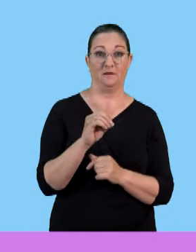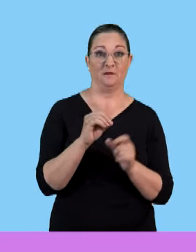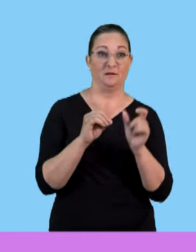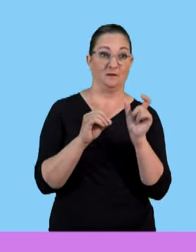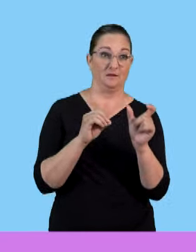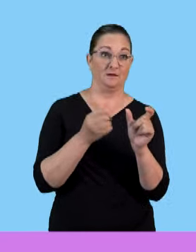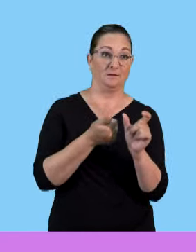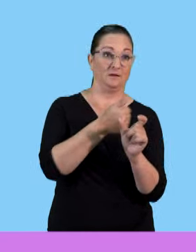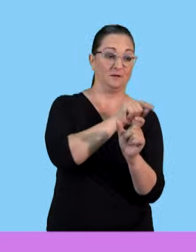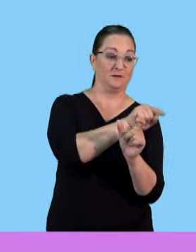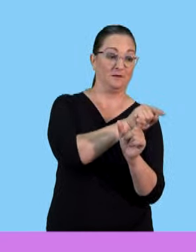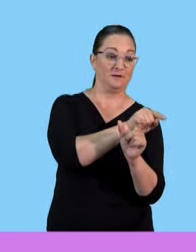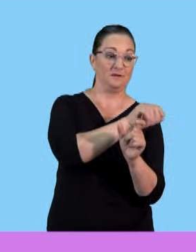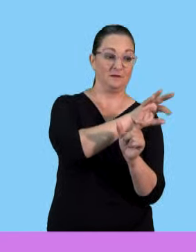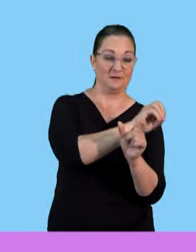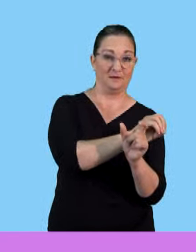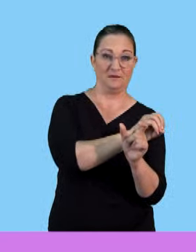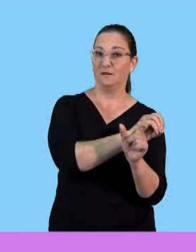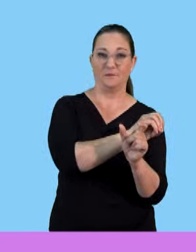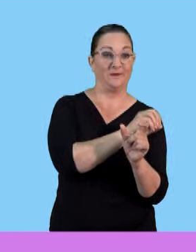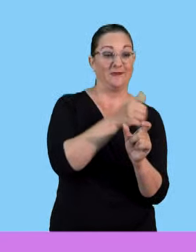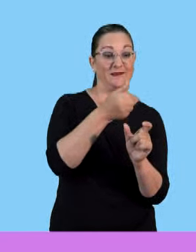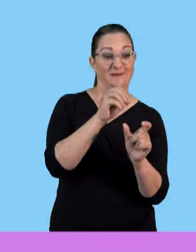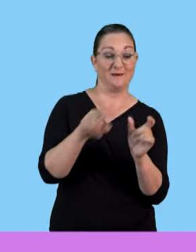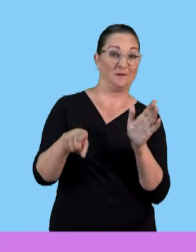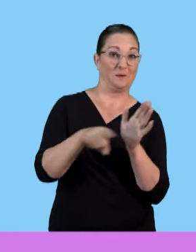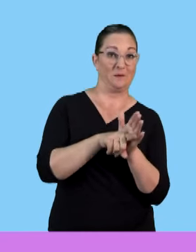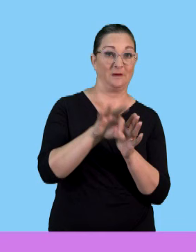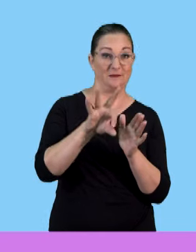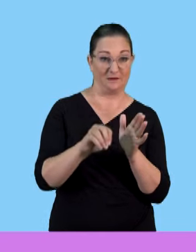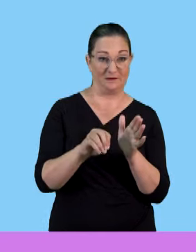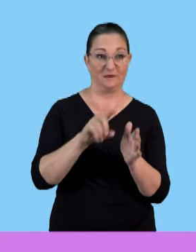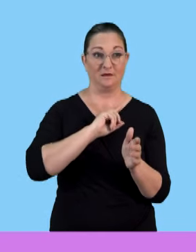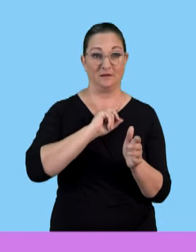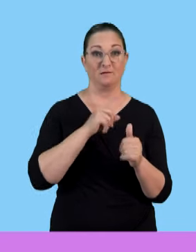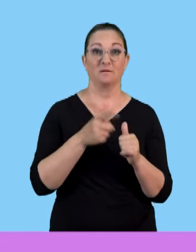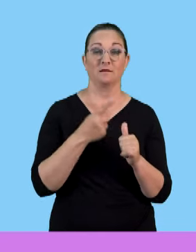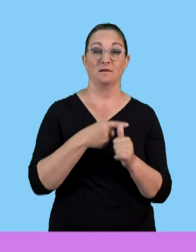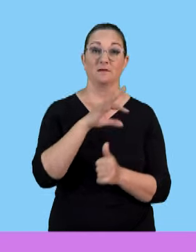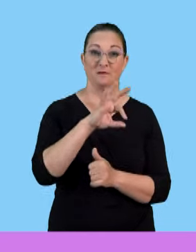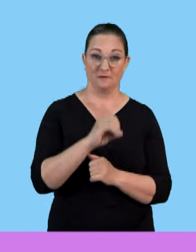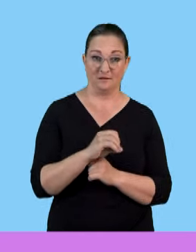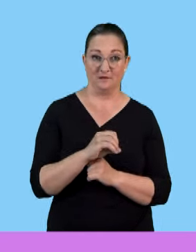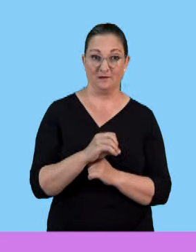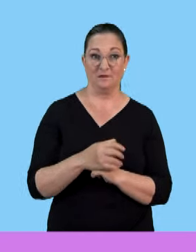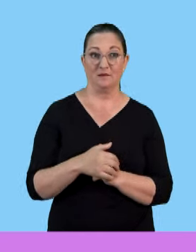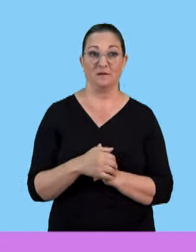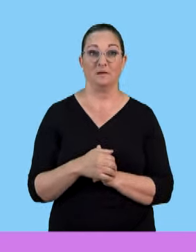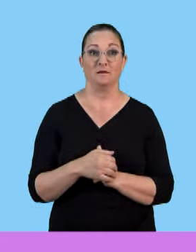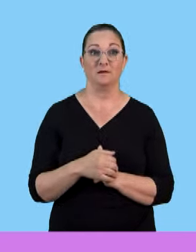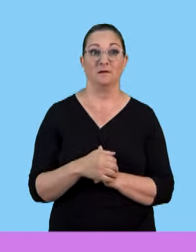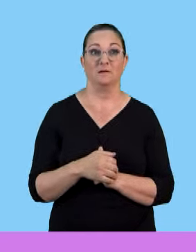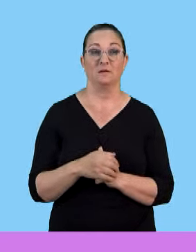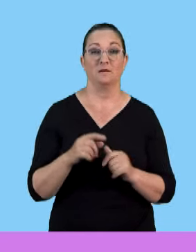and 30. So meaning when you say 60 minus 30, it gives you 30. And we only need